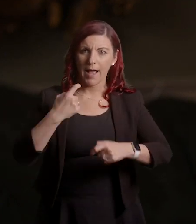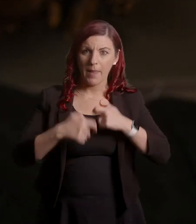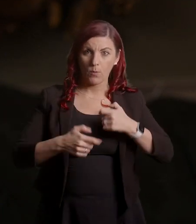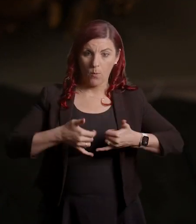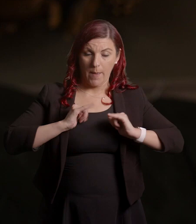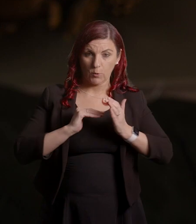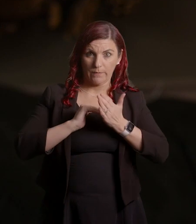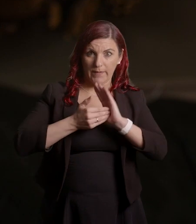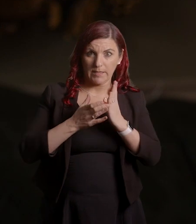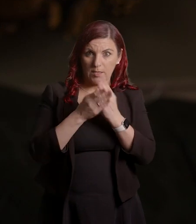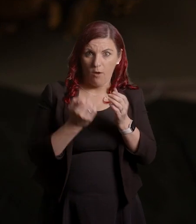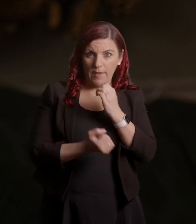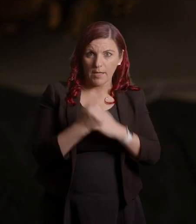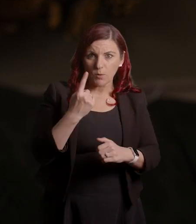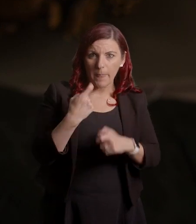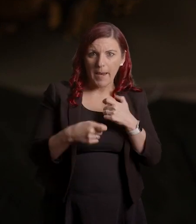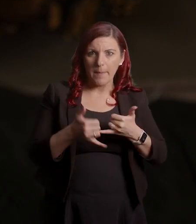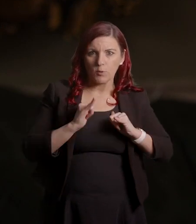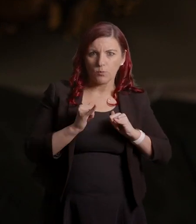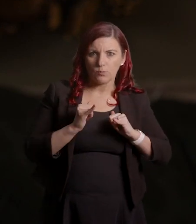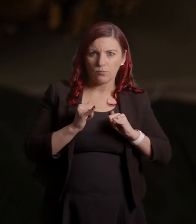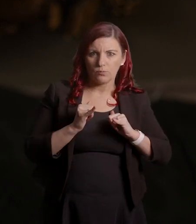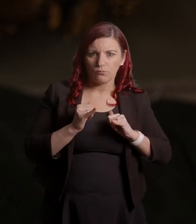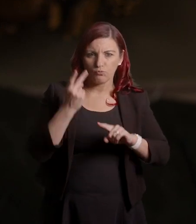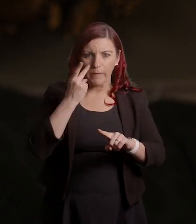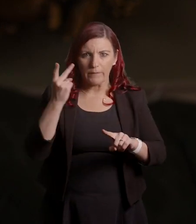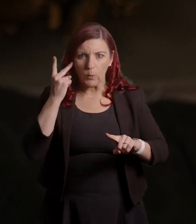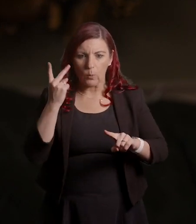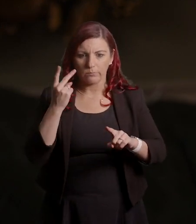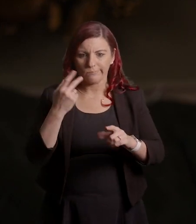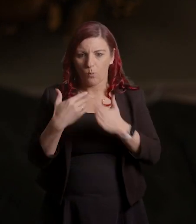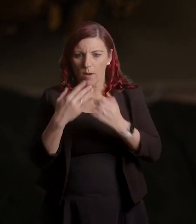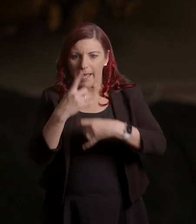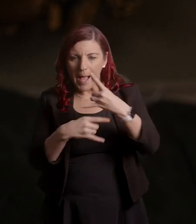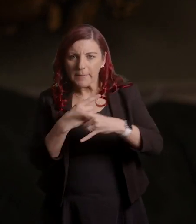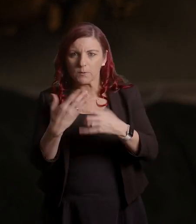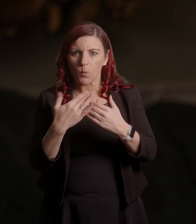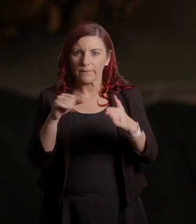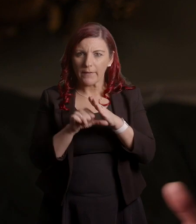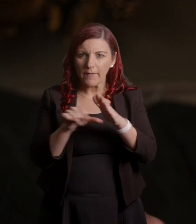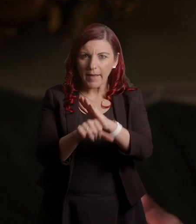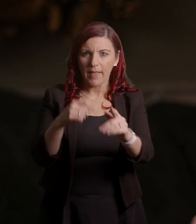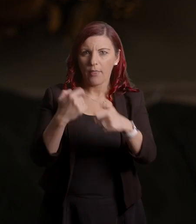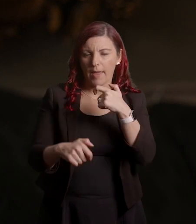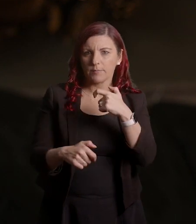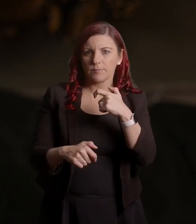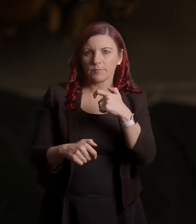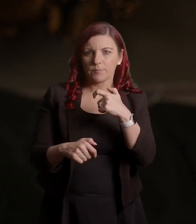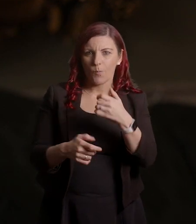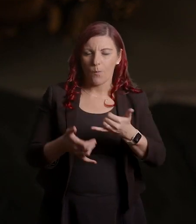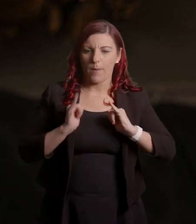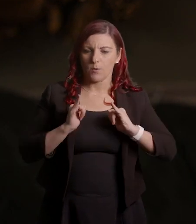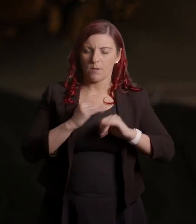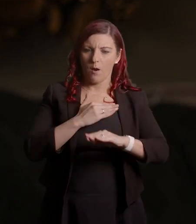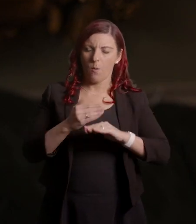the practicalities of that, and we went back over the things that had failed them, well then all of a sudden we were able to start